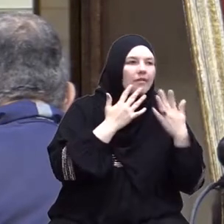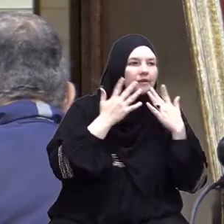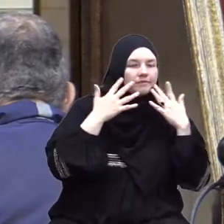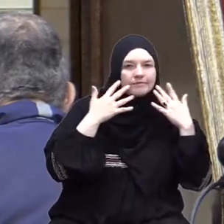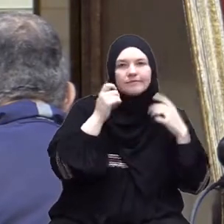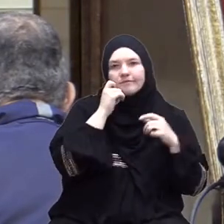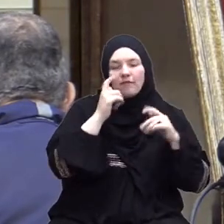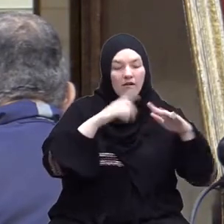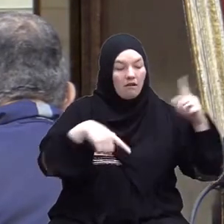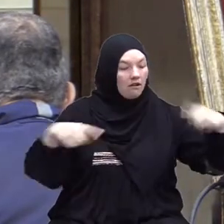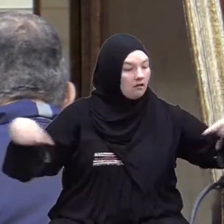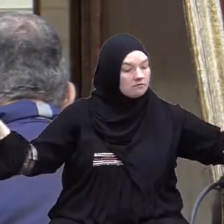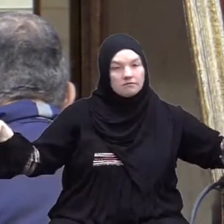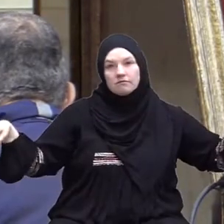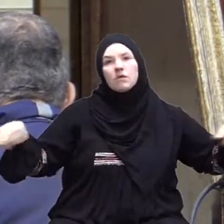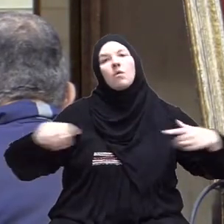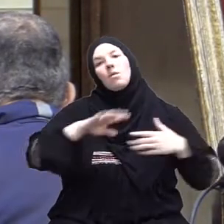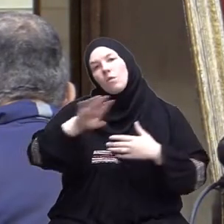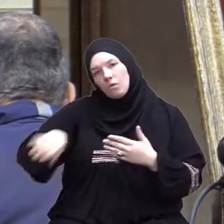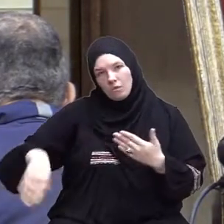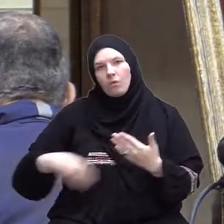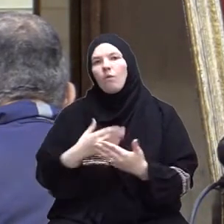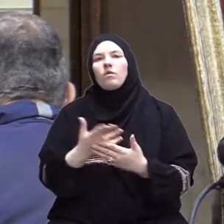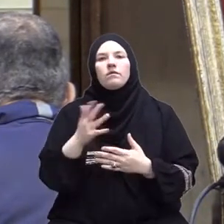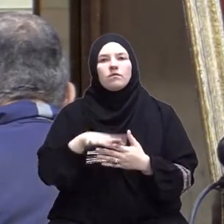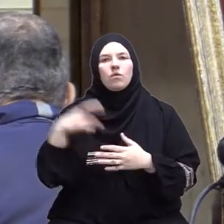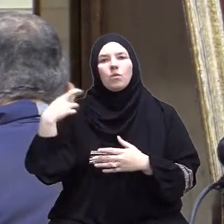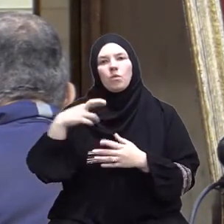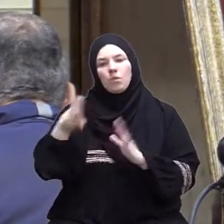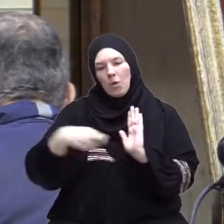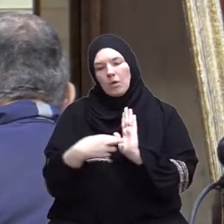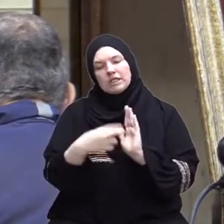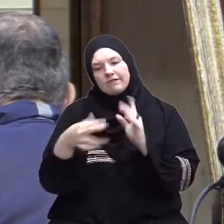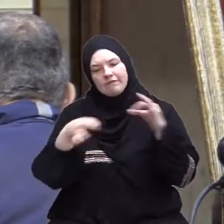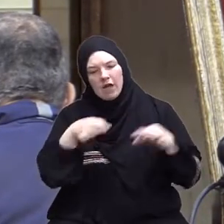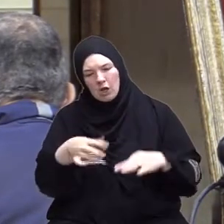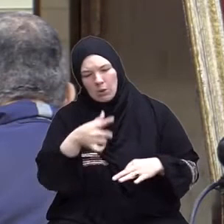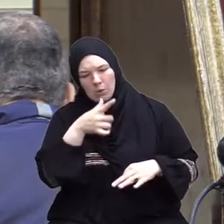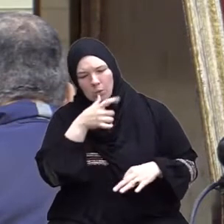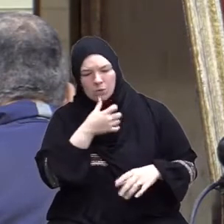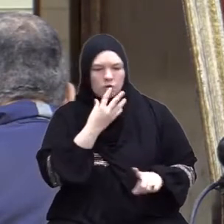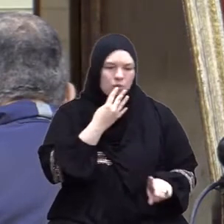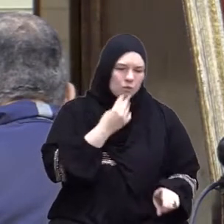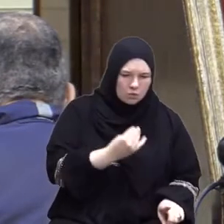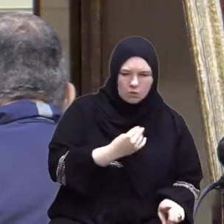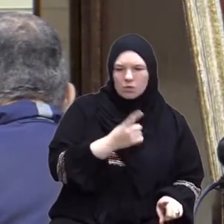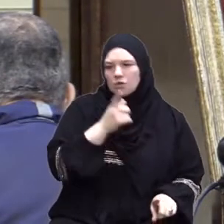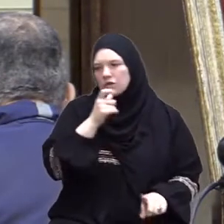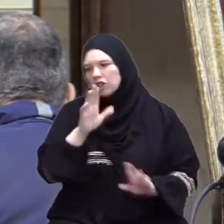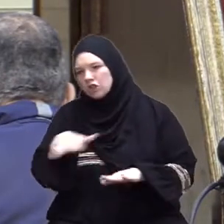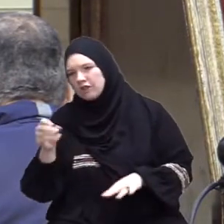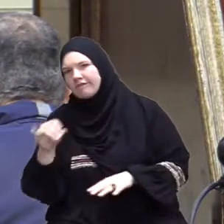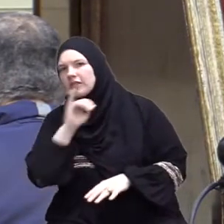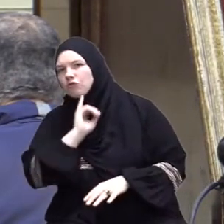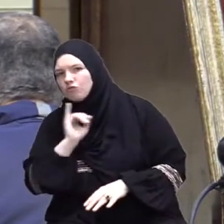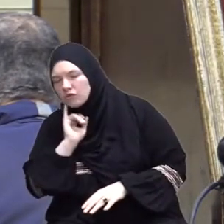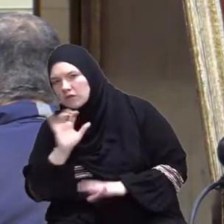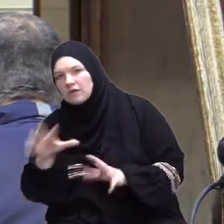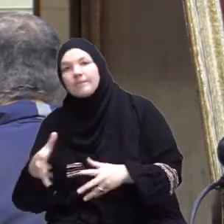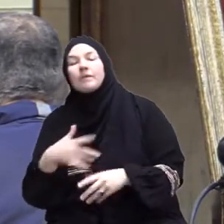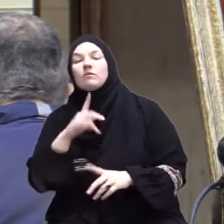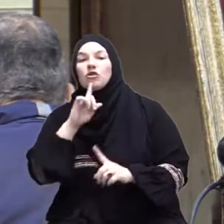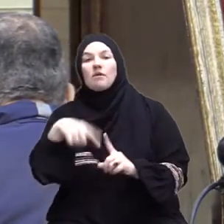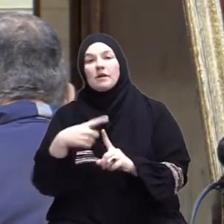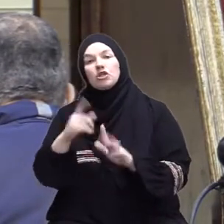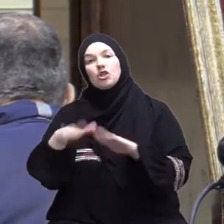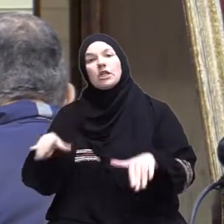of these issues will come to play a role in defining who is a Jew, who is a child of Israel. When you talk about children of